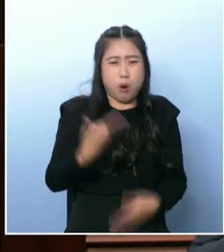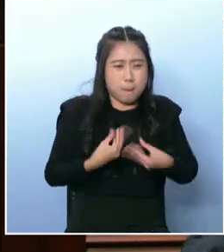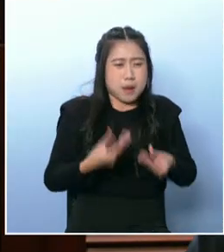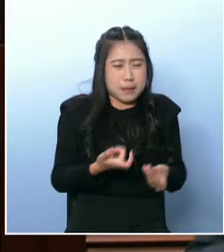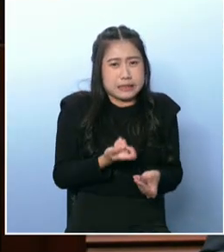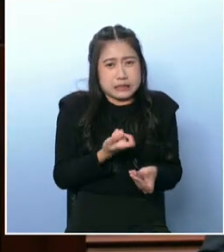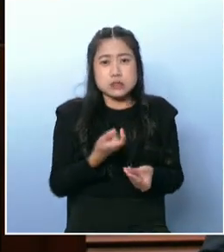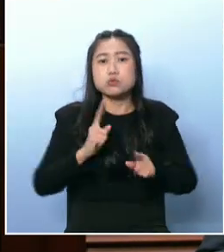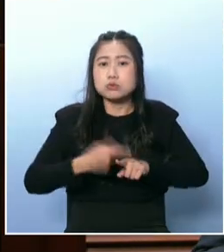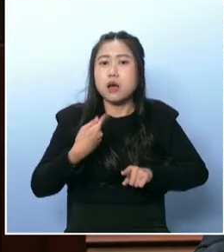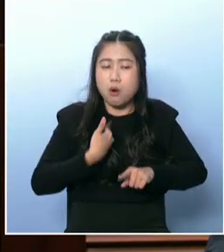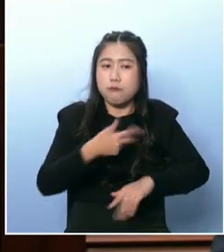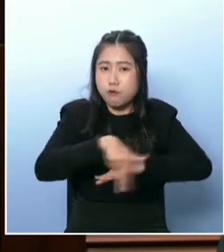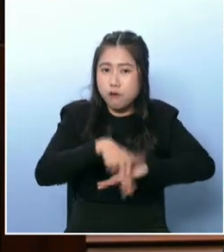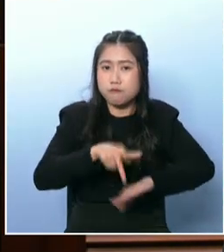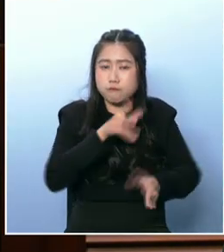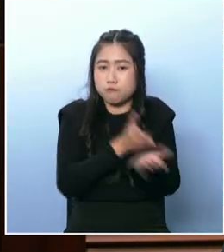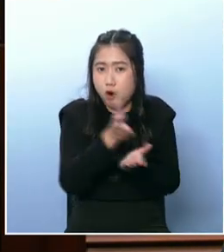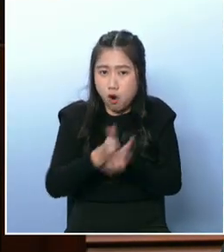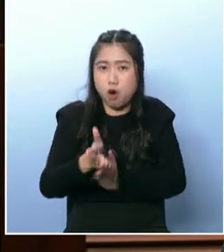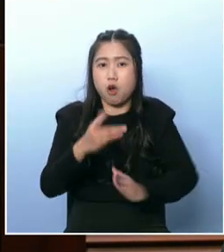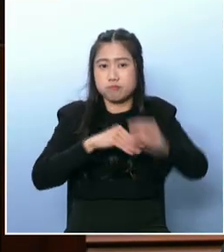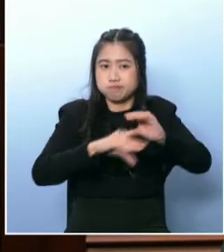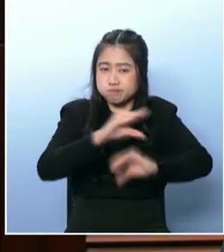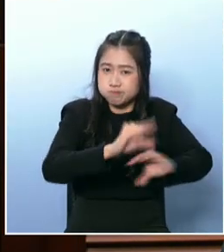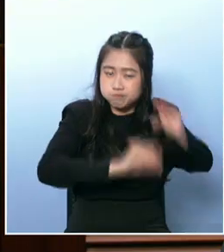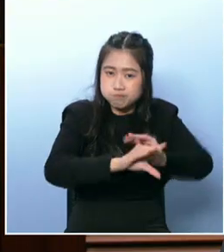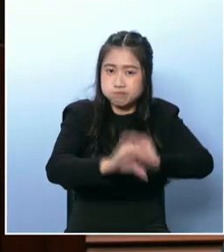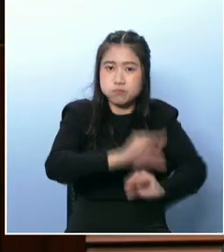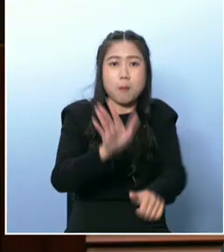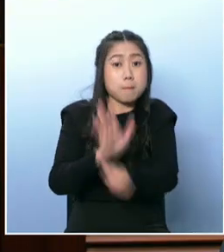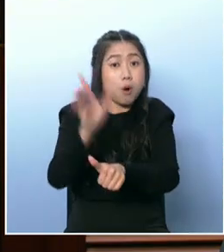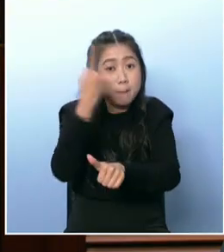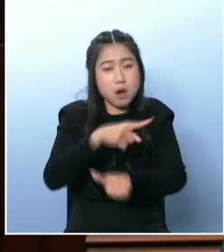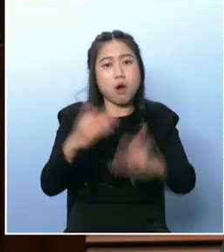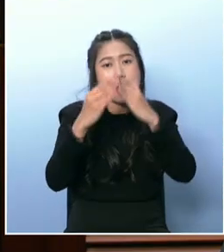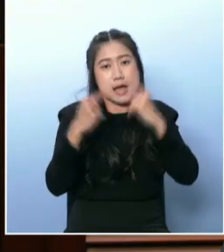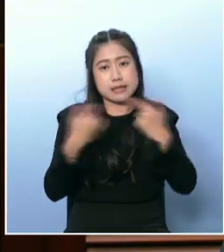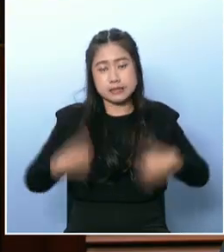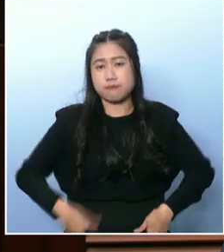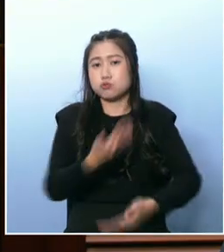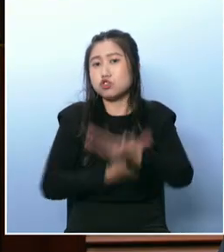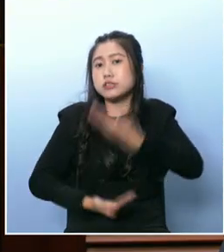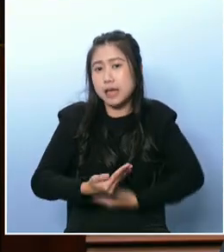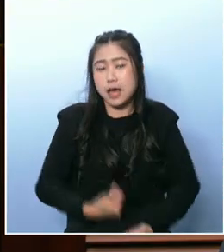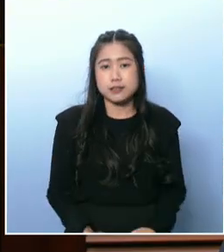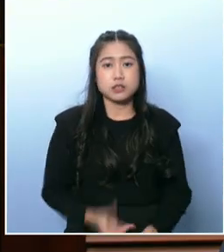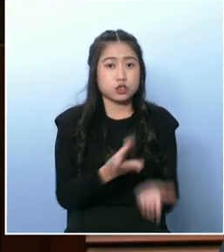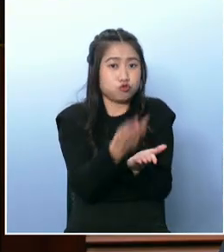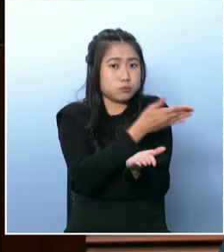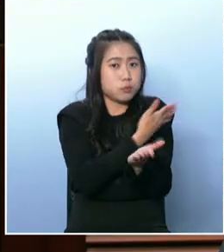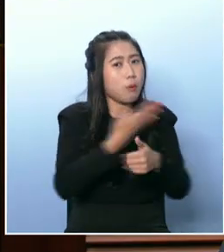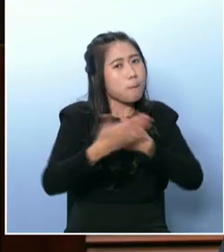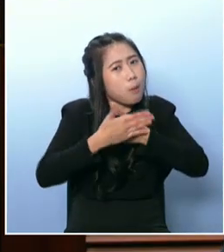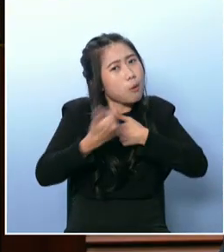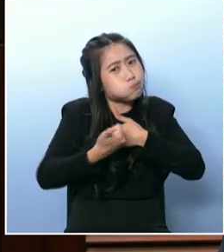a good thing. If you cannot match the demand and the supply, and during this gap period, you should come up with measures to